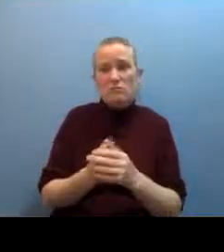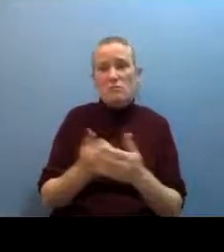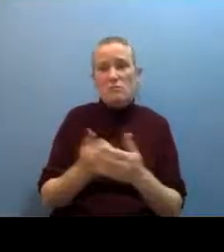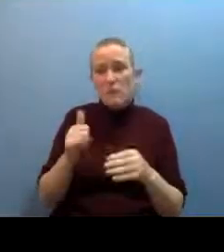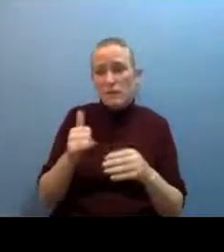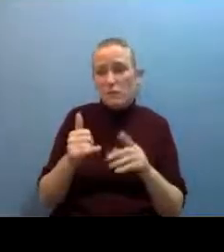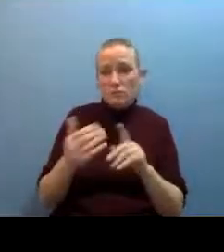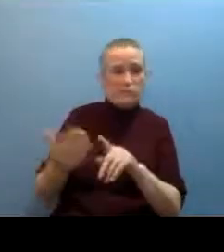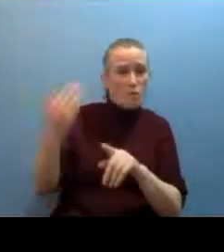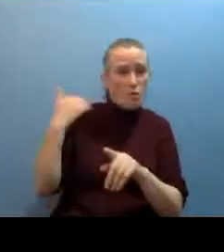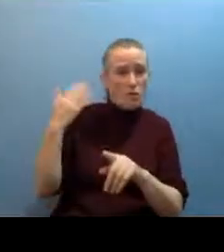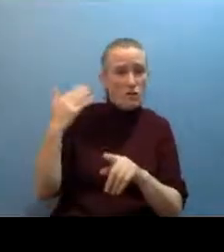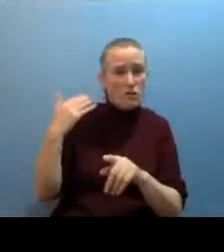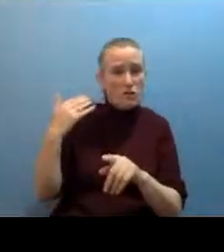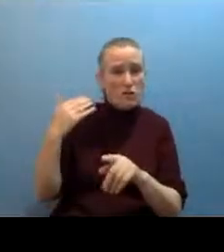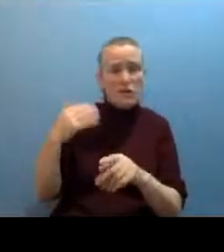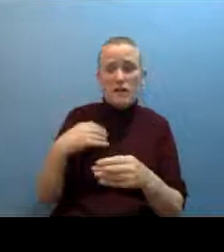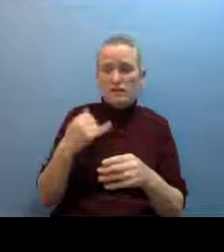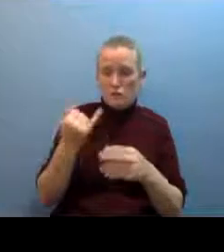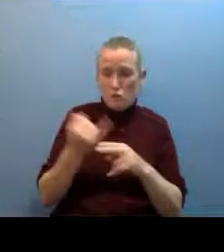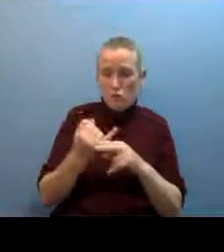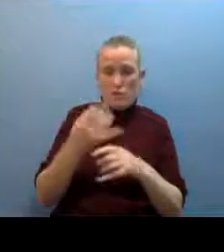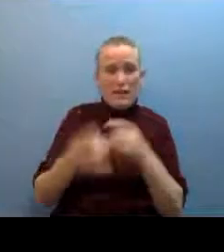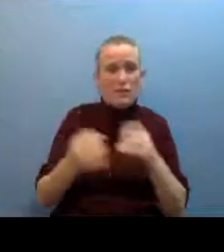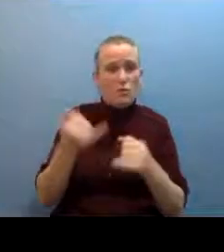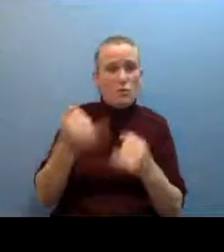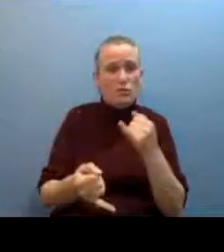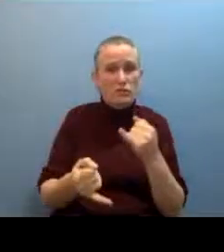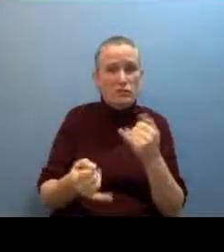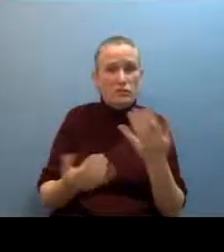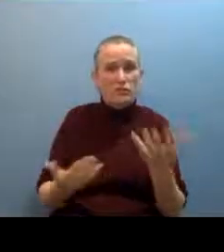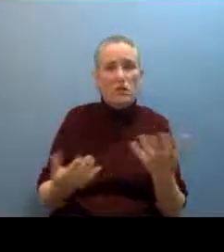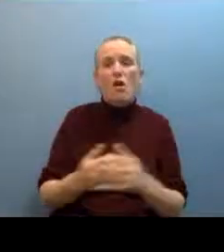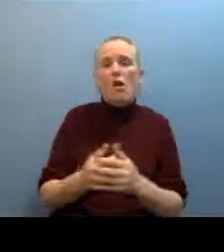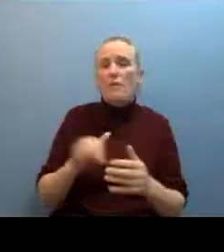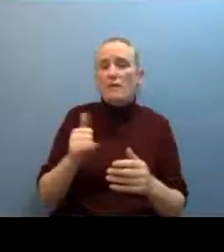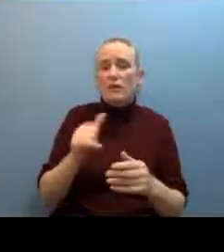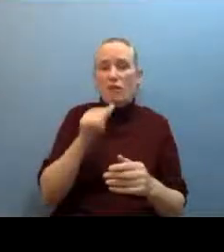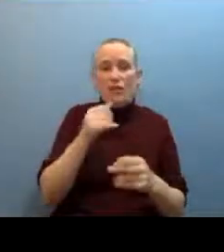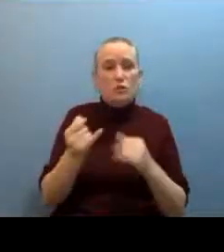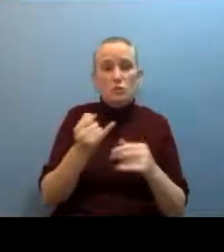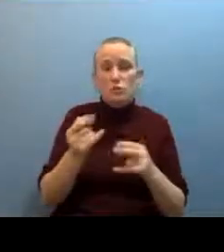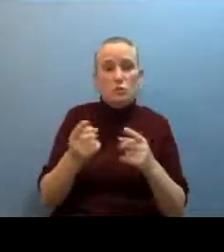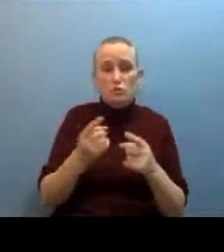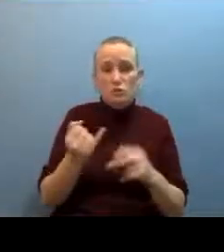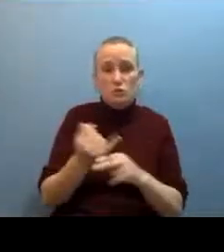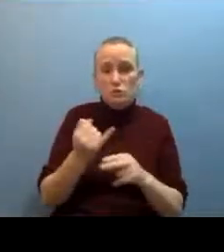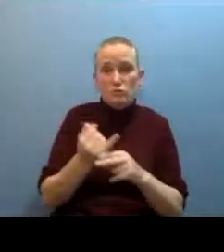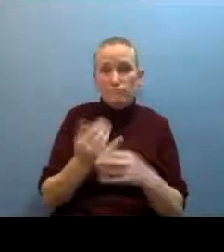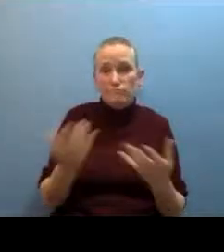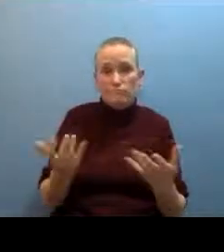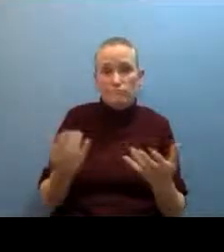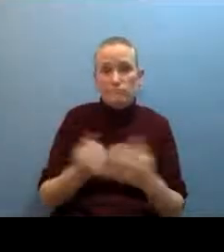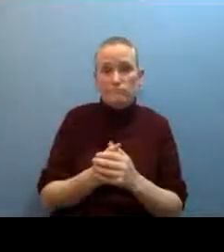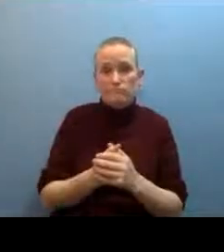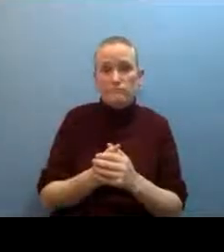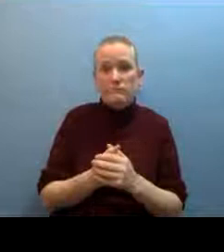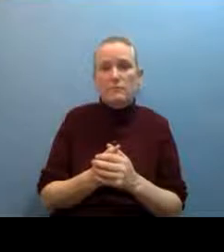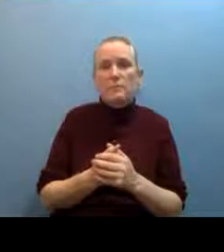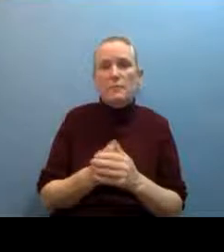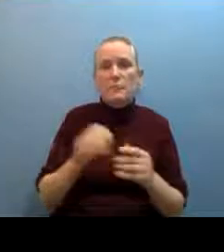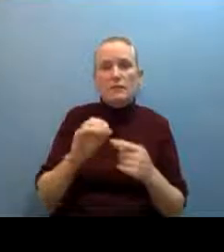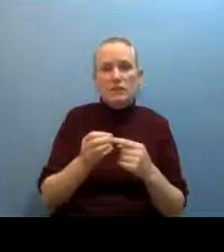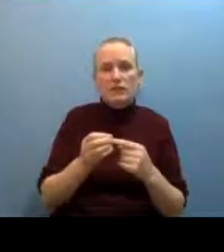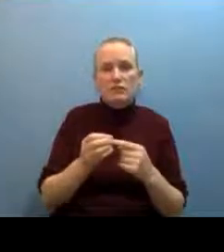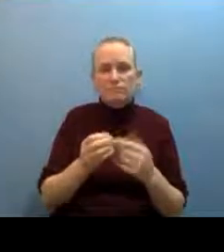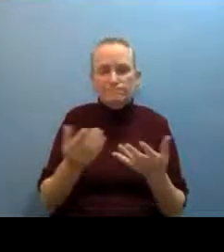before school and school's making it worse? Or maybe it's nothing to do with school, it just happens to be playing out in school. So trying to figure out